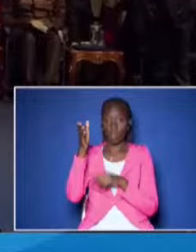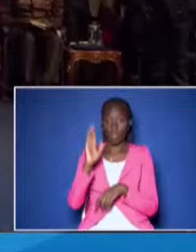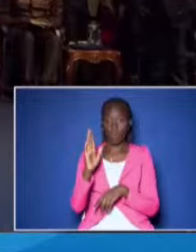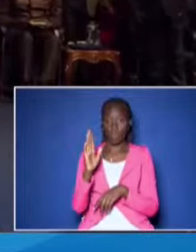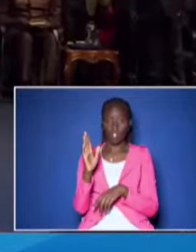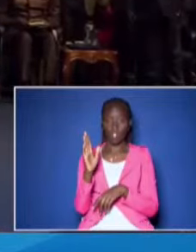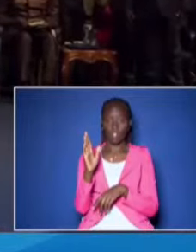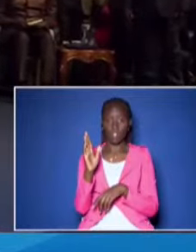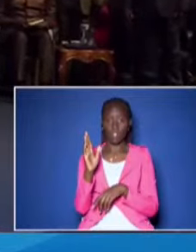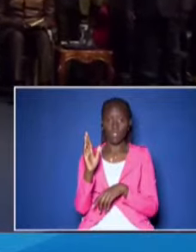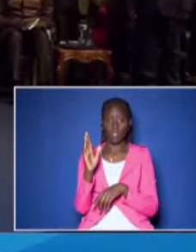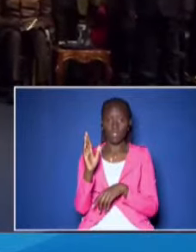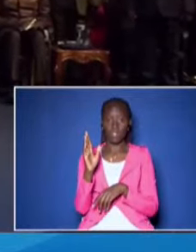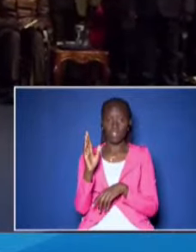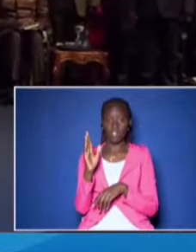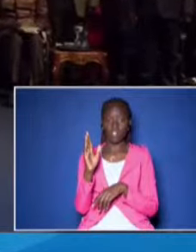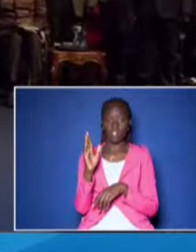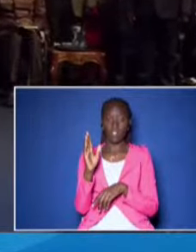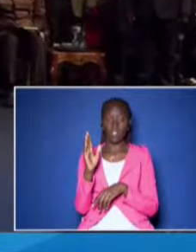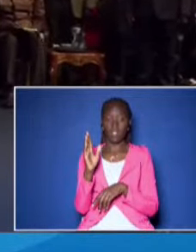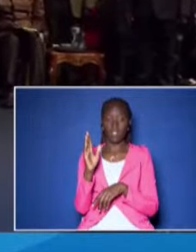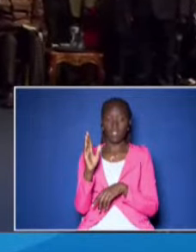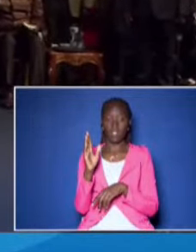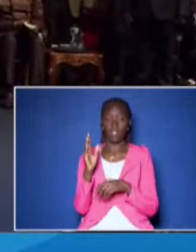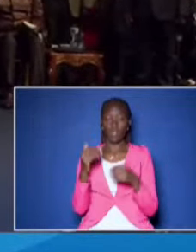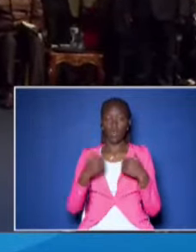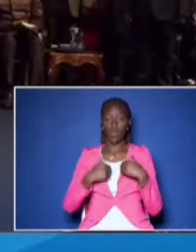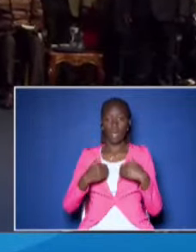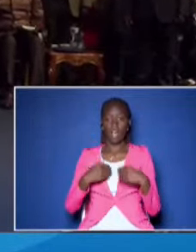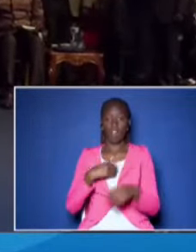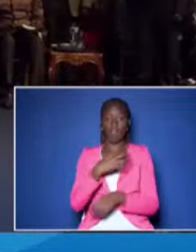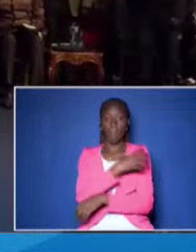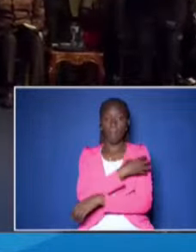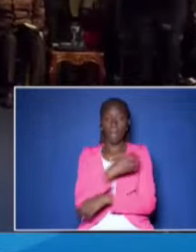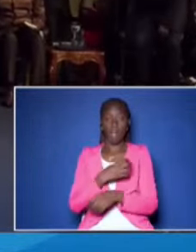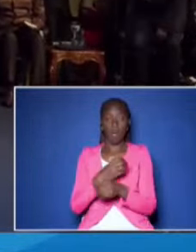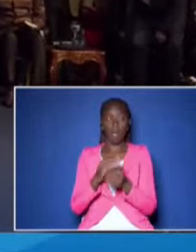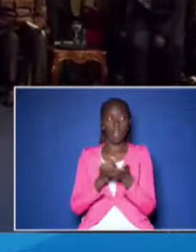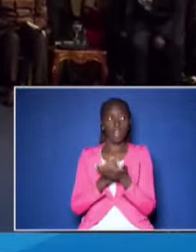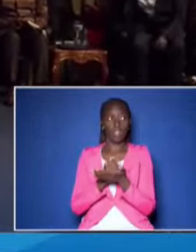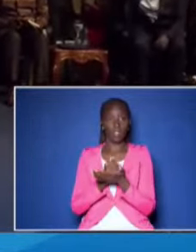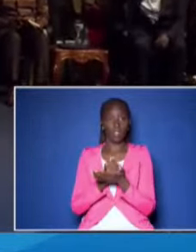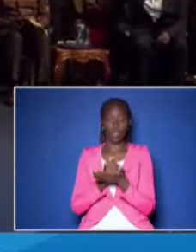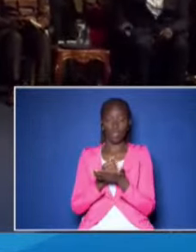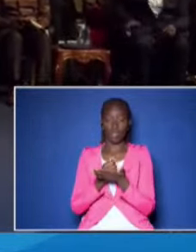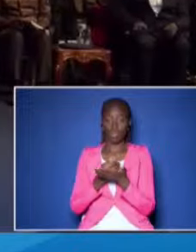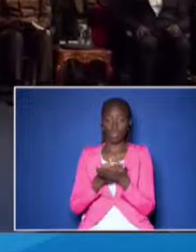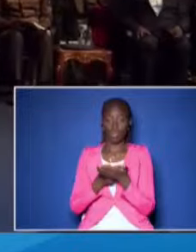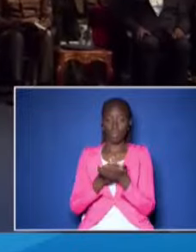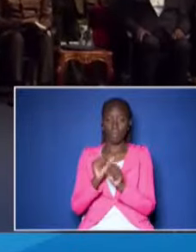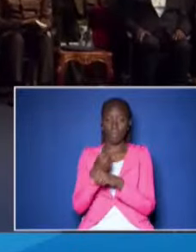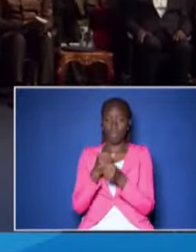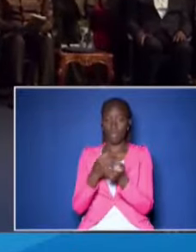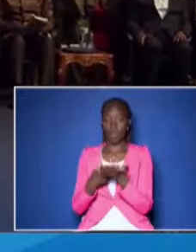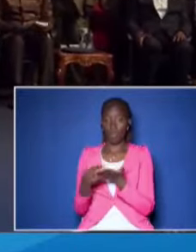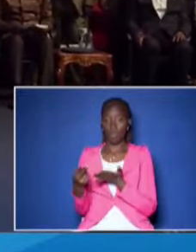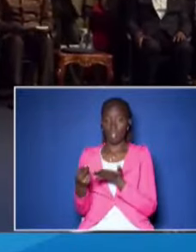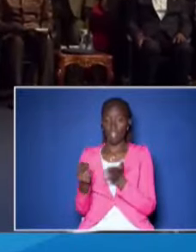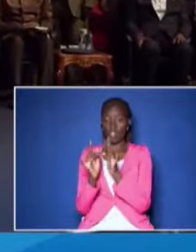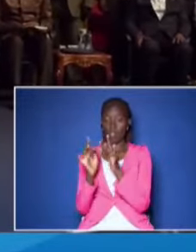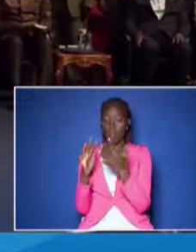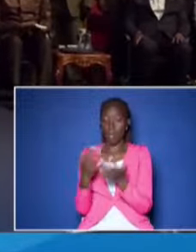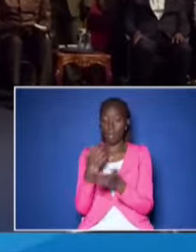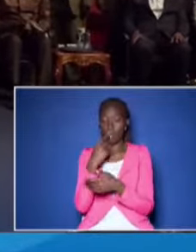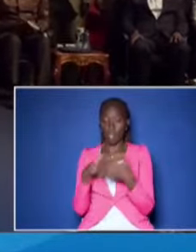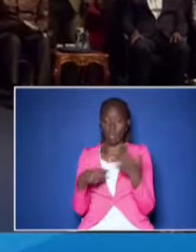word power to cleanse you the Bible says